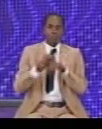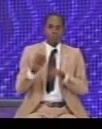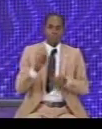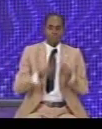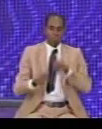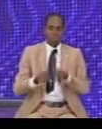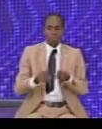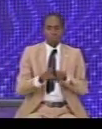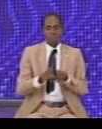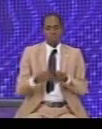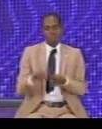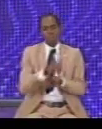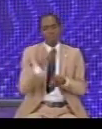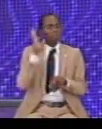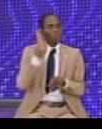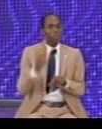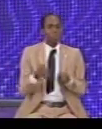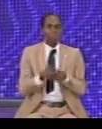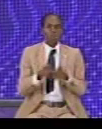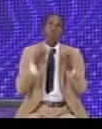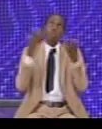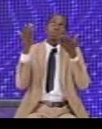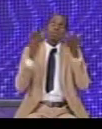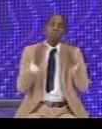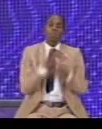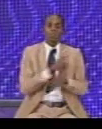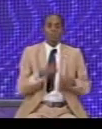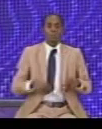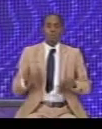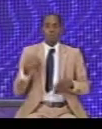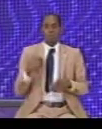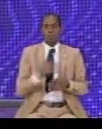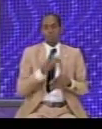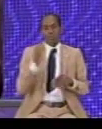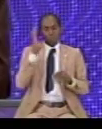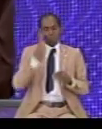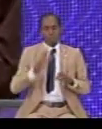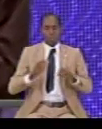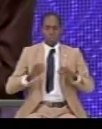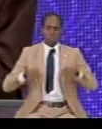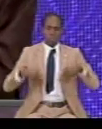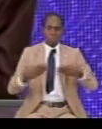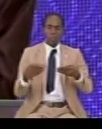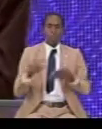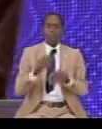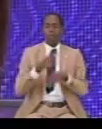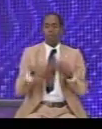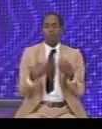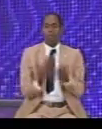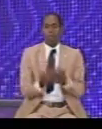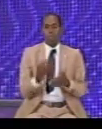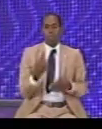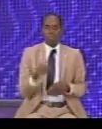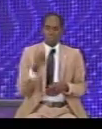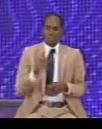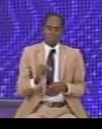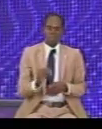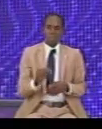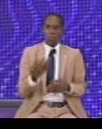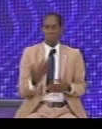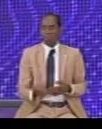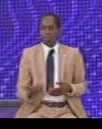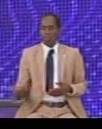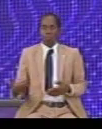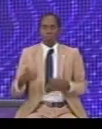Lord. We will serve the Lord. We will equip them also to serve the Lord. We will serve the Lord, and we will guide